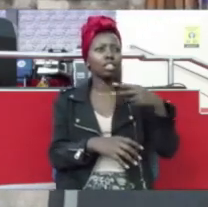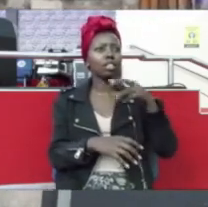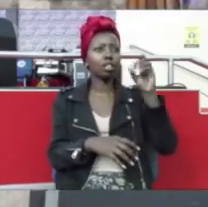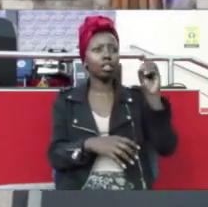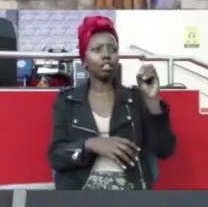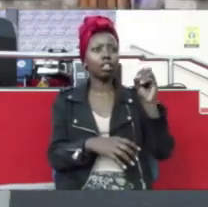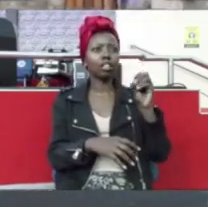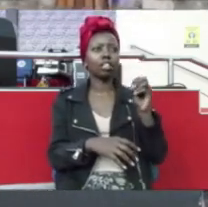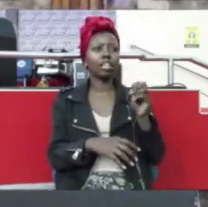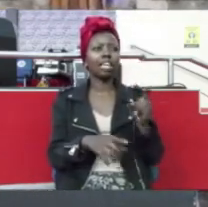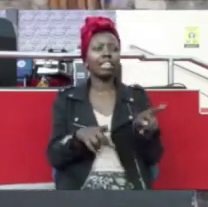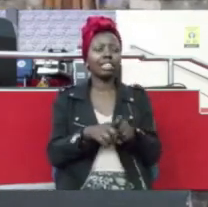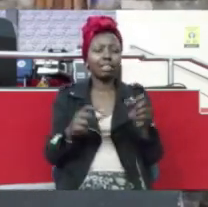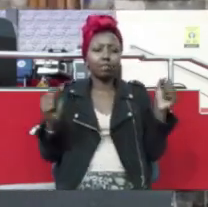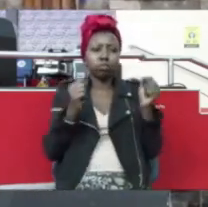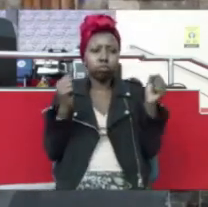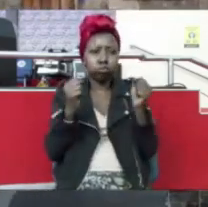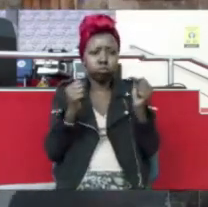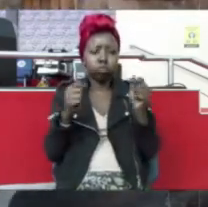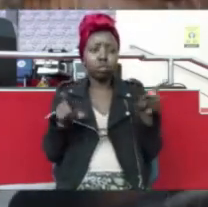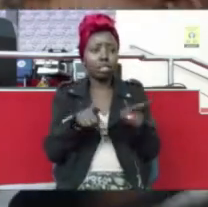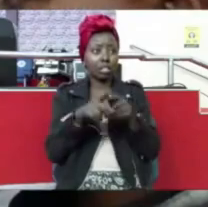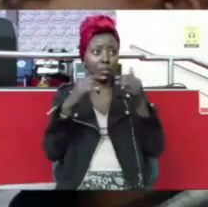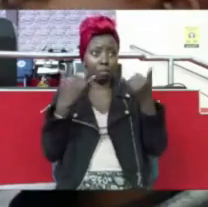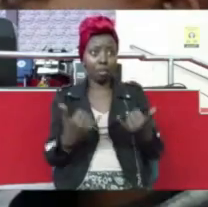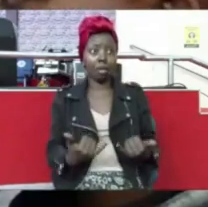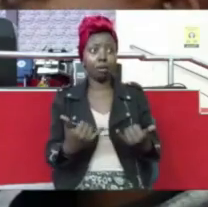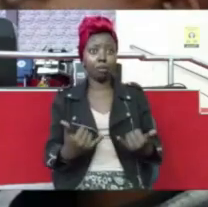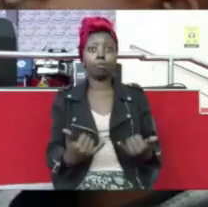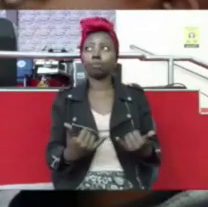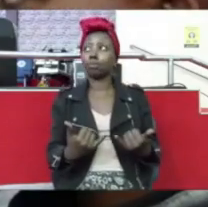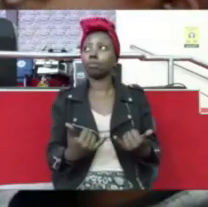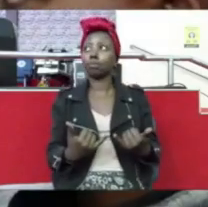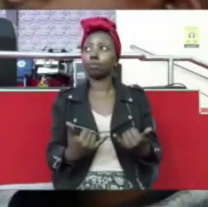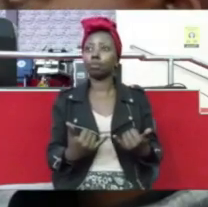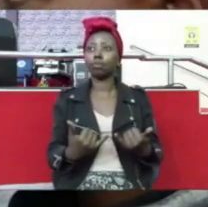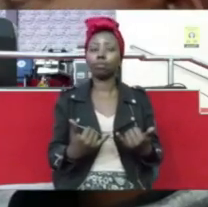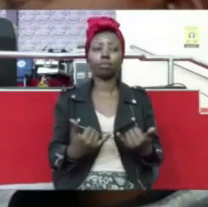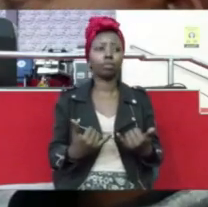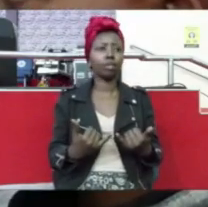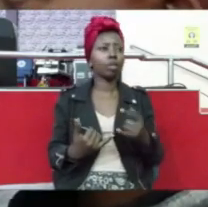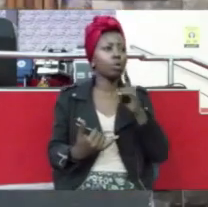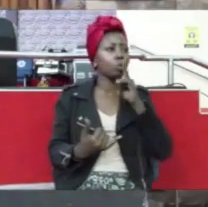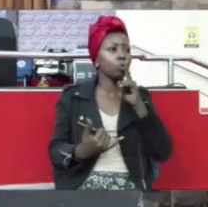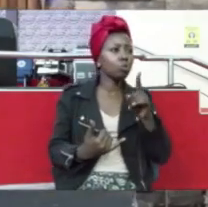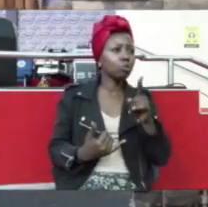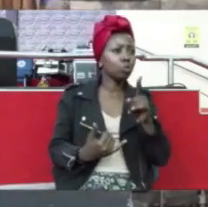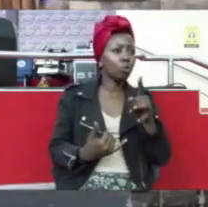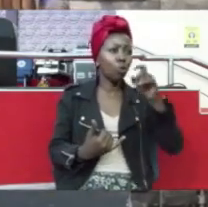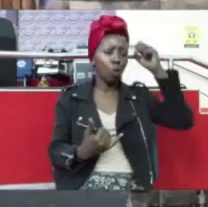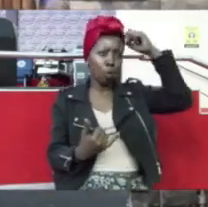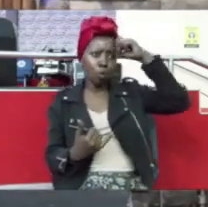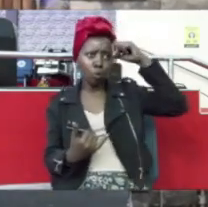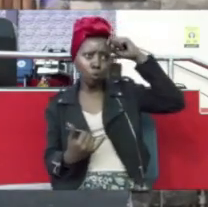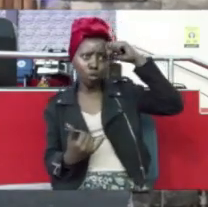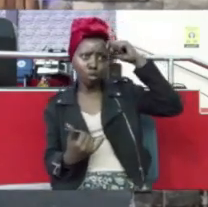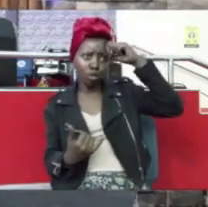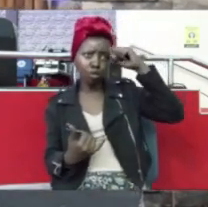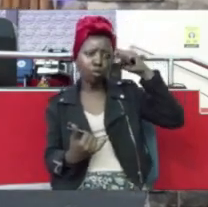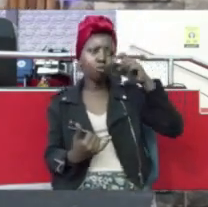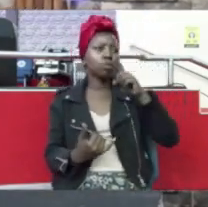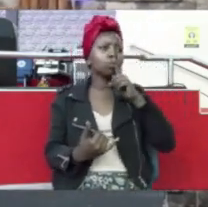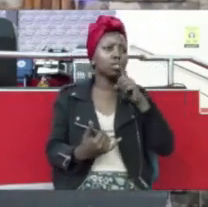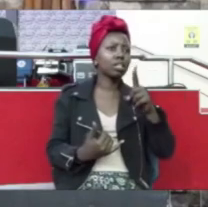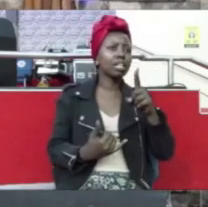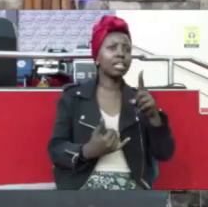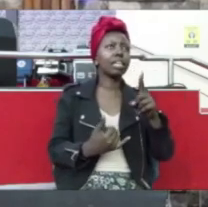time when it is cold like this season. Na kuna wakati ambapo kuna baridi kama sahi. And so our wisdom would tell us that during each of